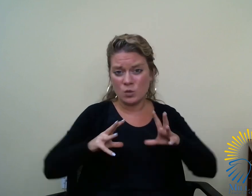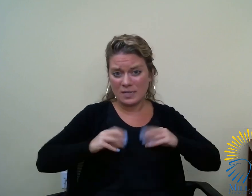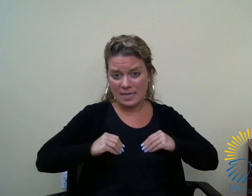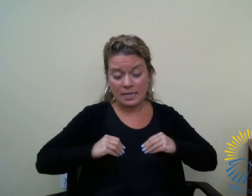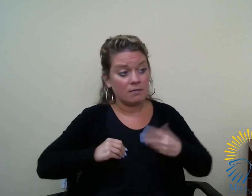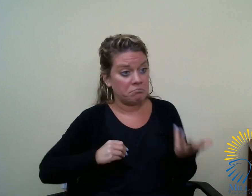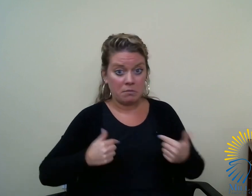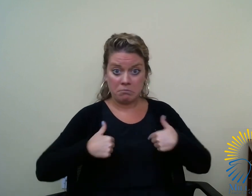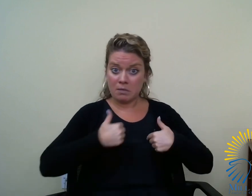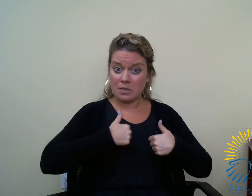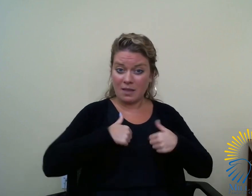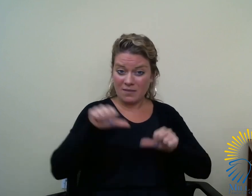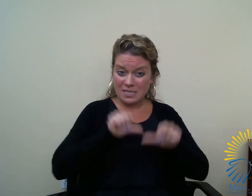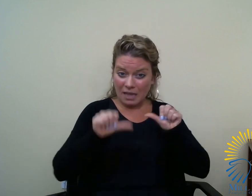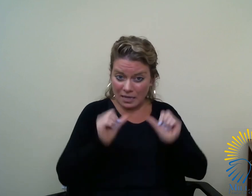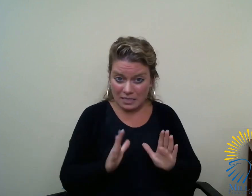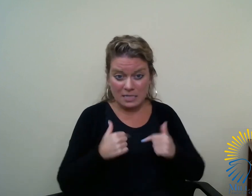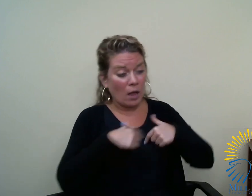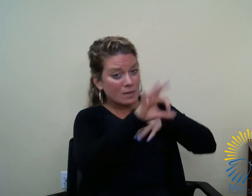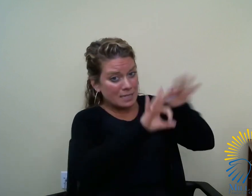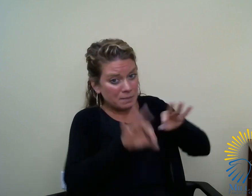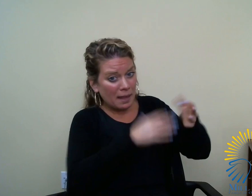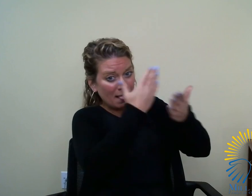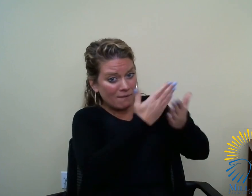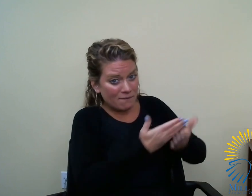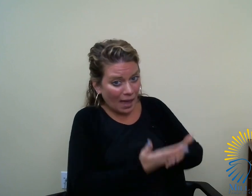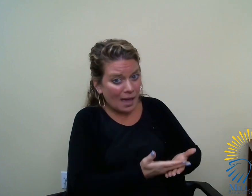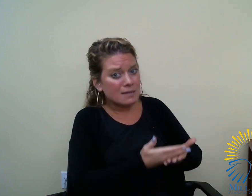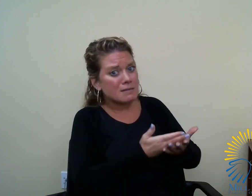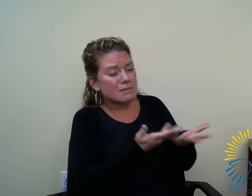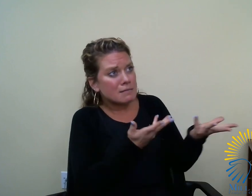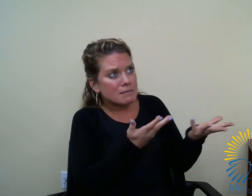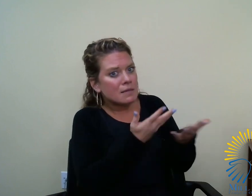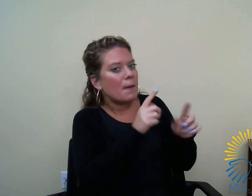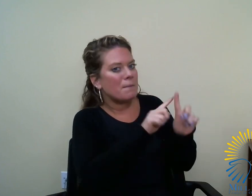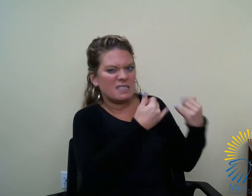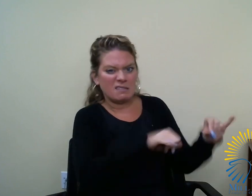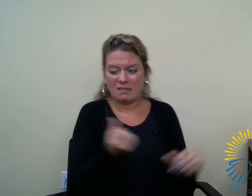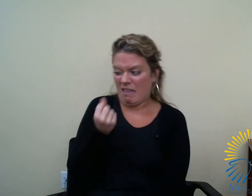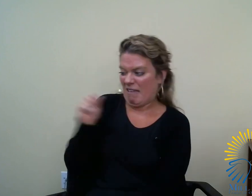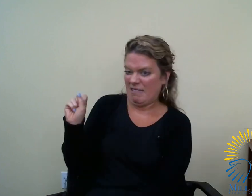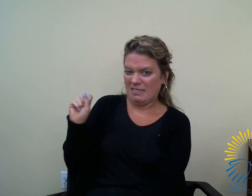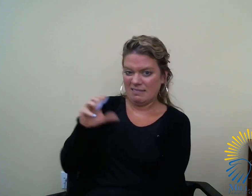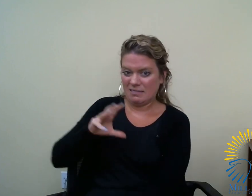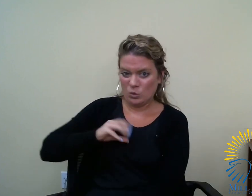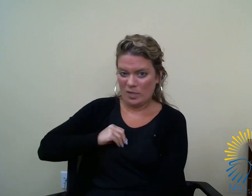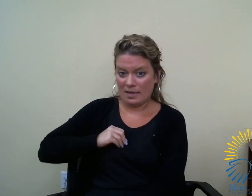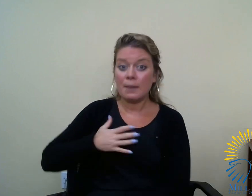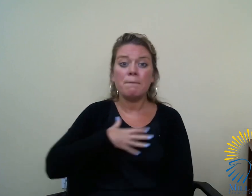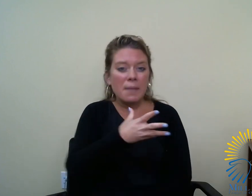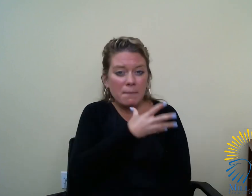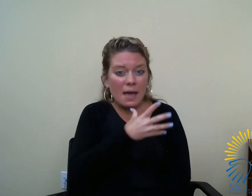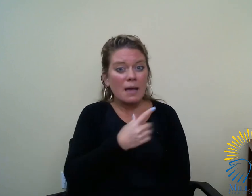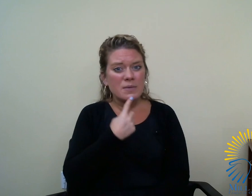me as a scientist and me telling them all the facts, they were still hesitant to take it. My mom literally said in this chat,